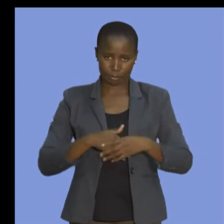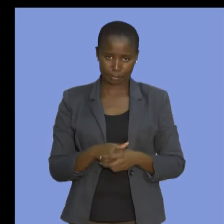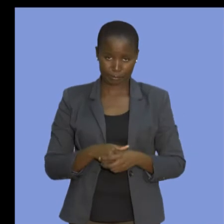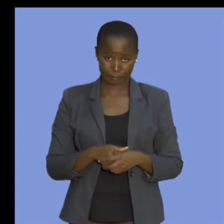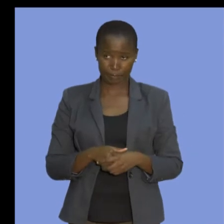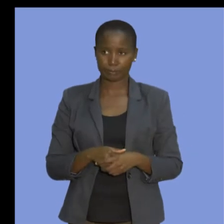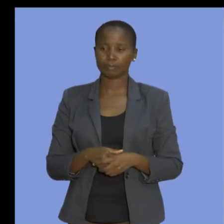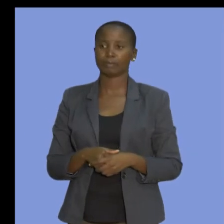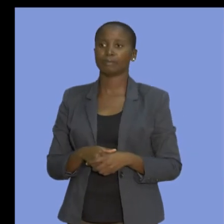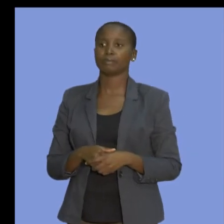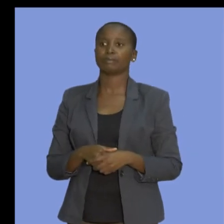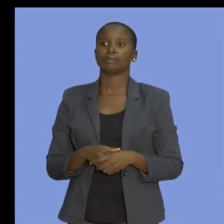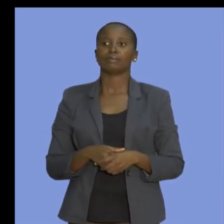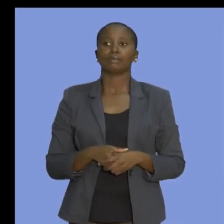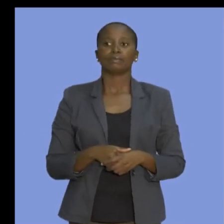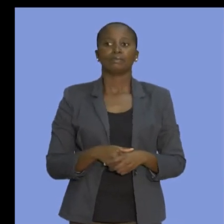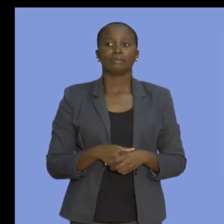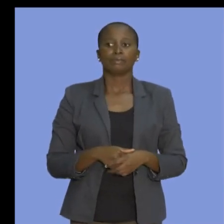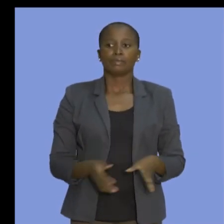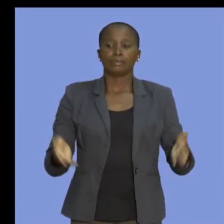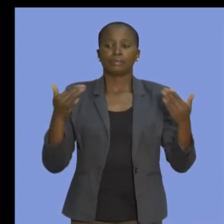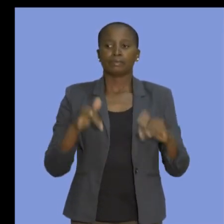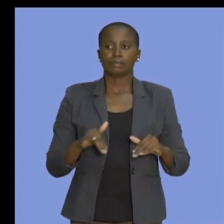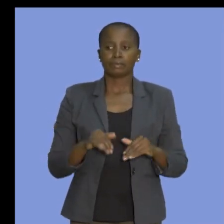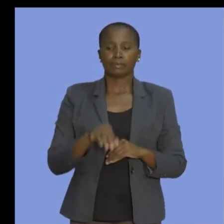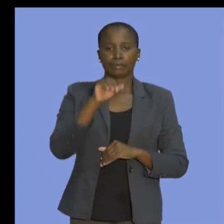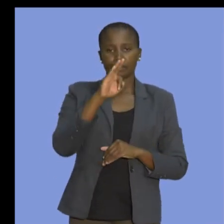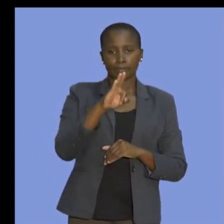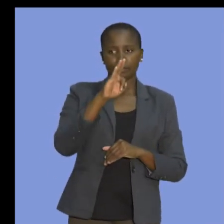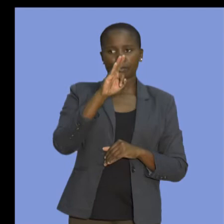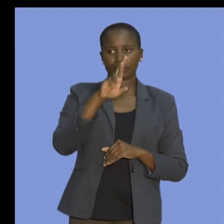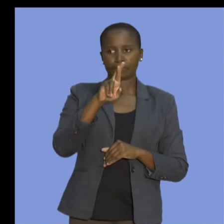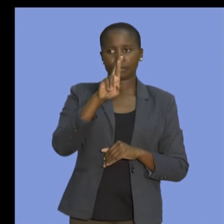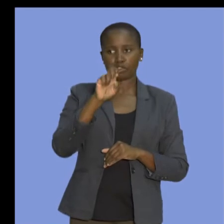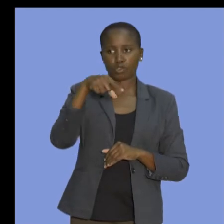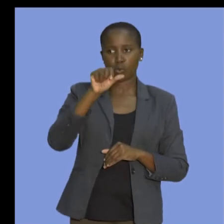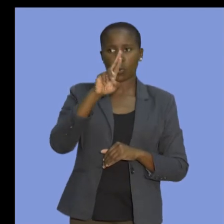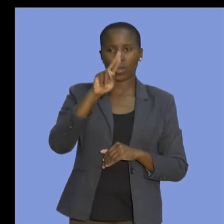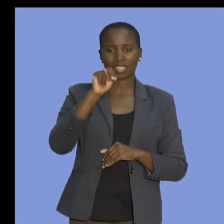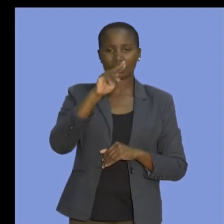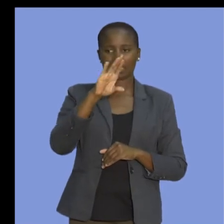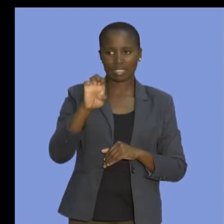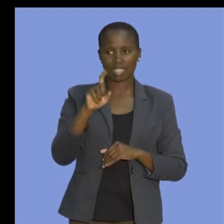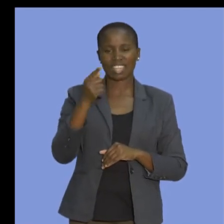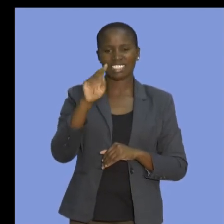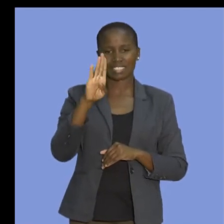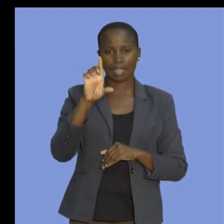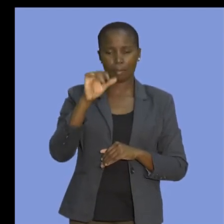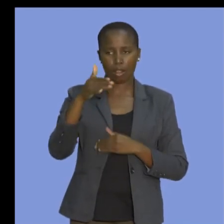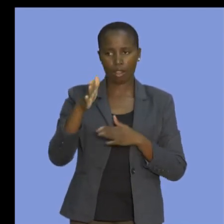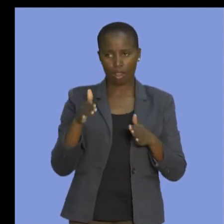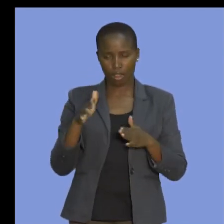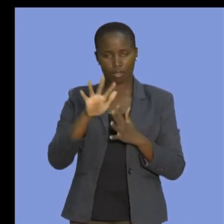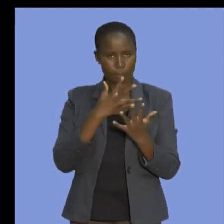So we're going to look at another way, which is frequency table and tallies. So